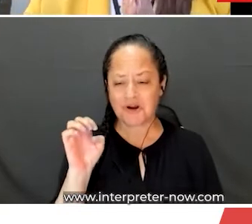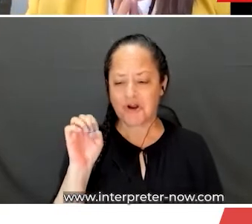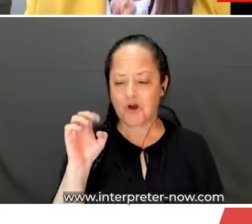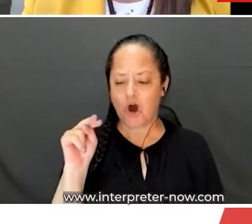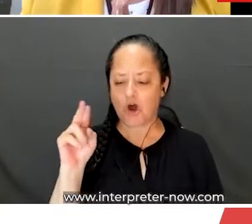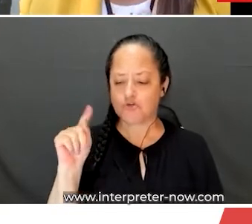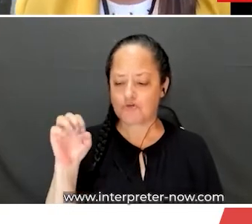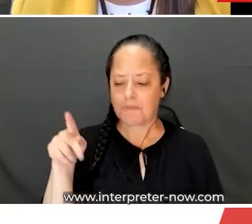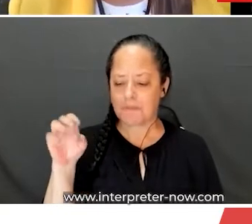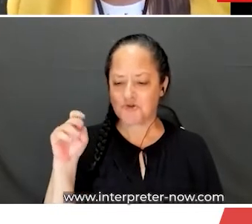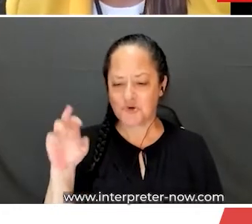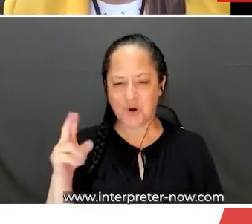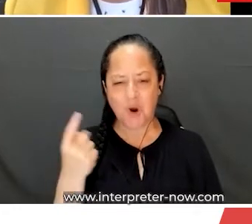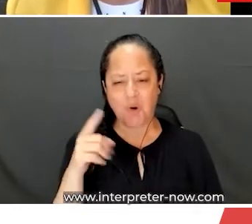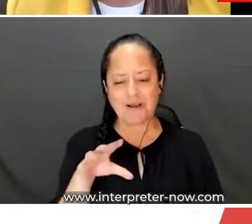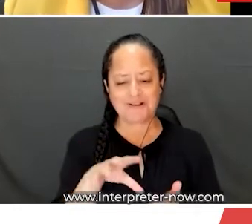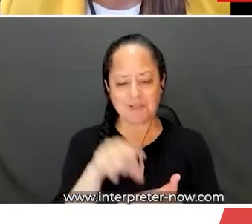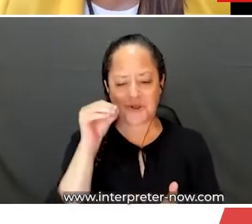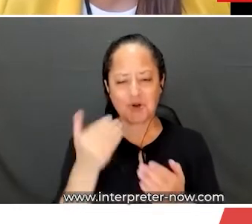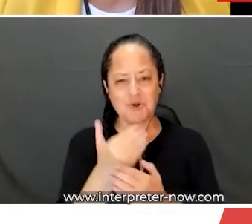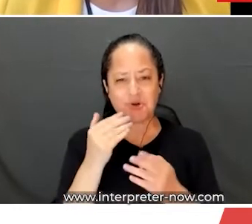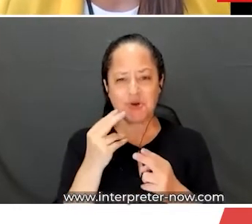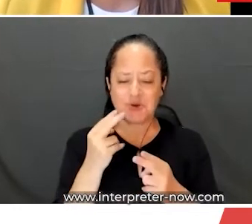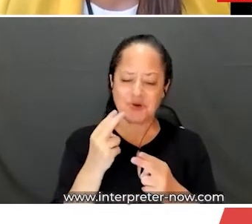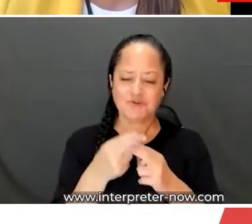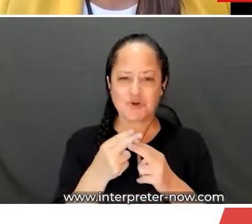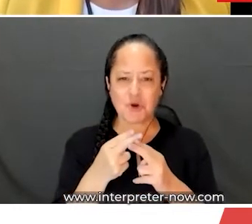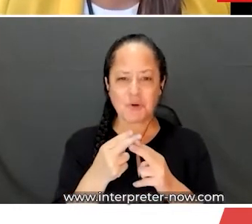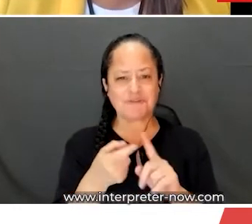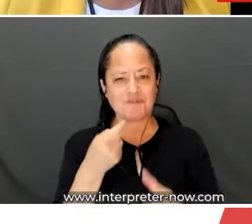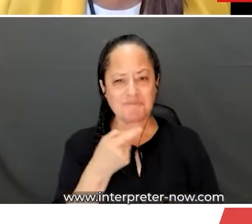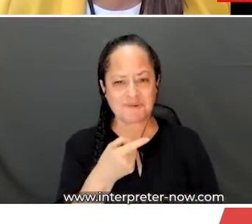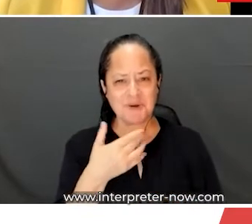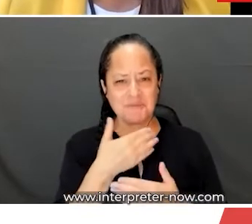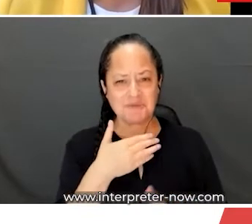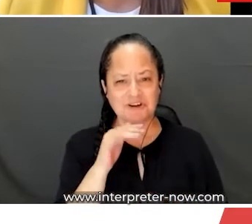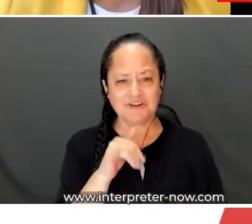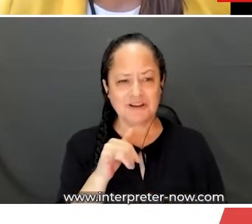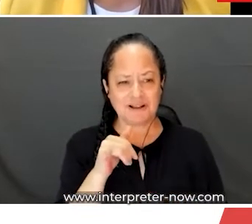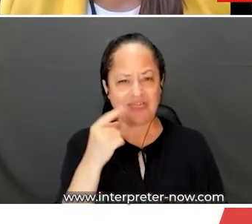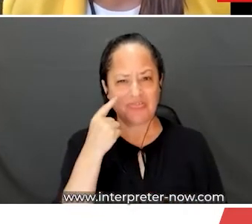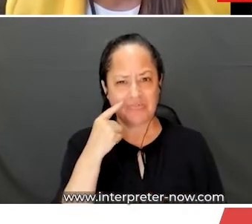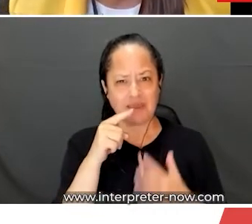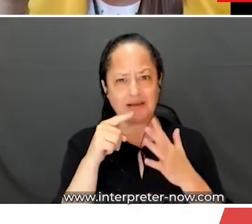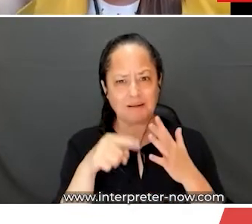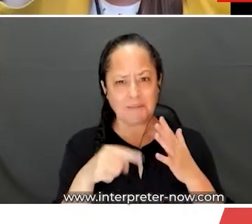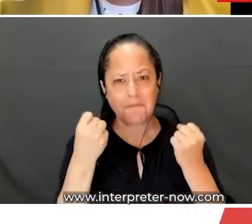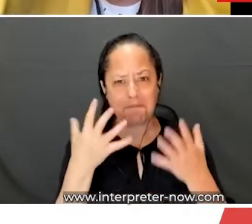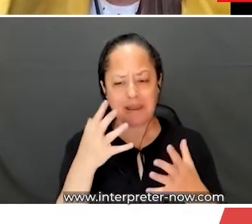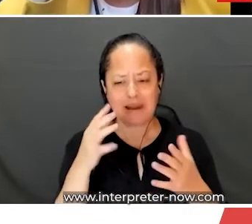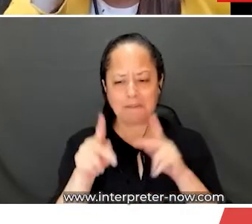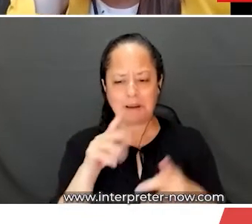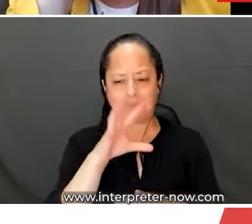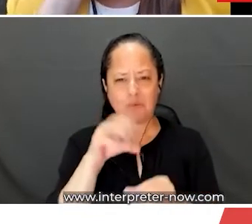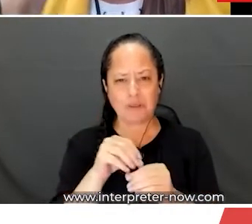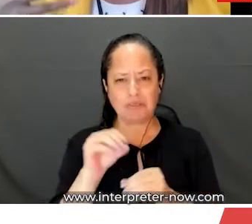Maica. Thank you for that. I appreciate that so much because I think that there are a lot of folks within corporations,